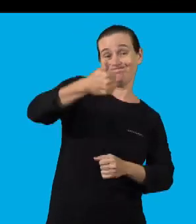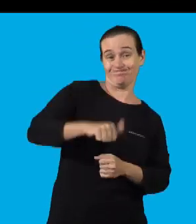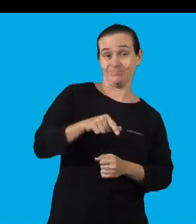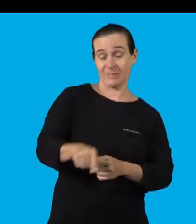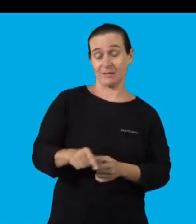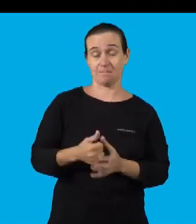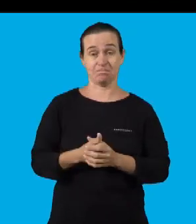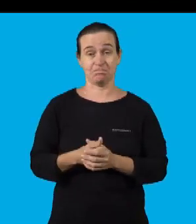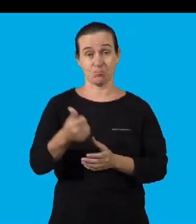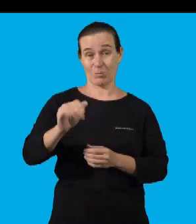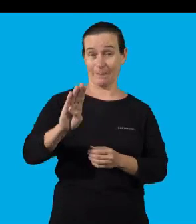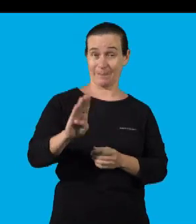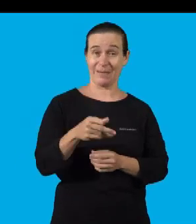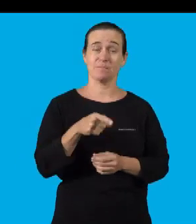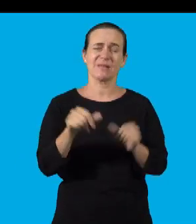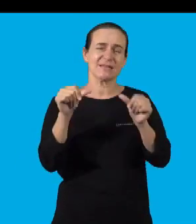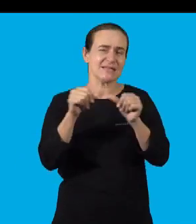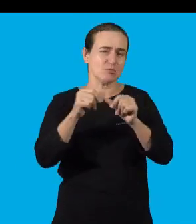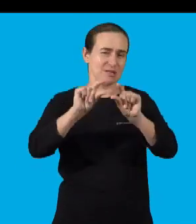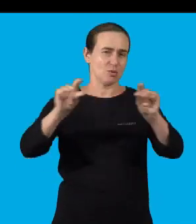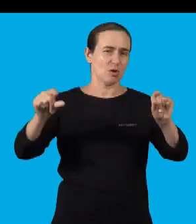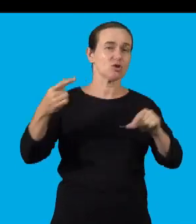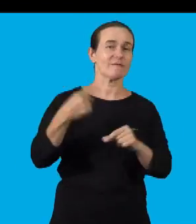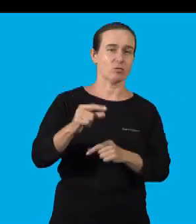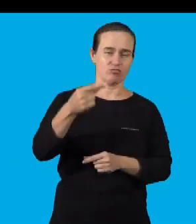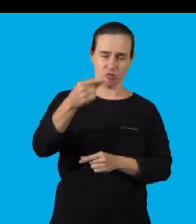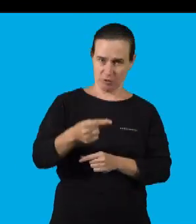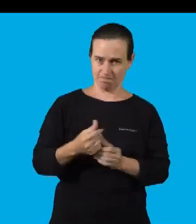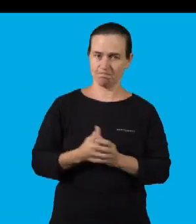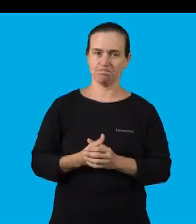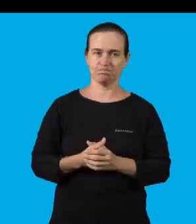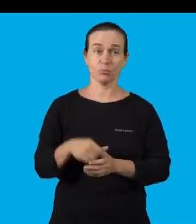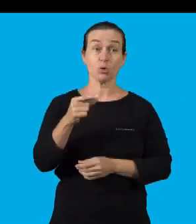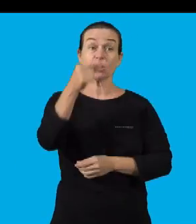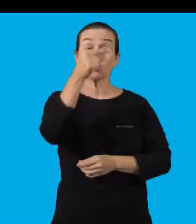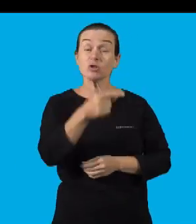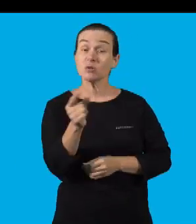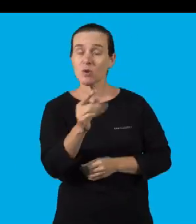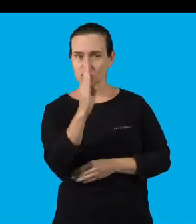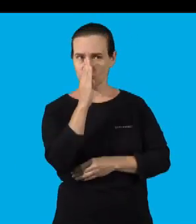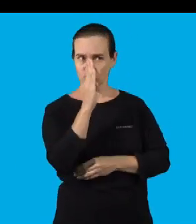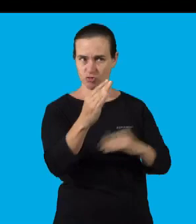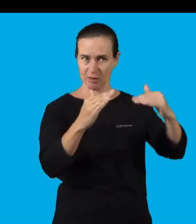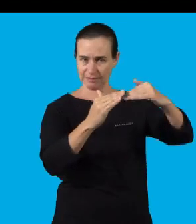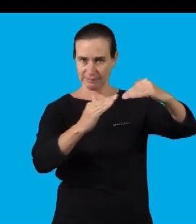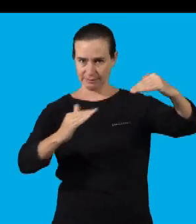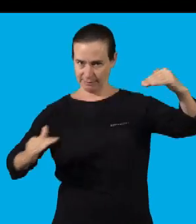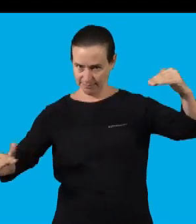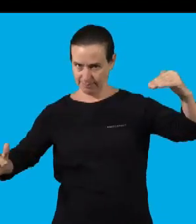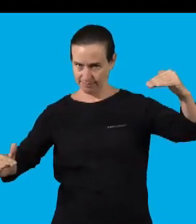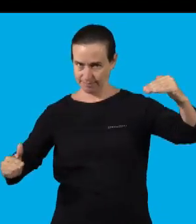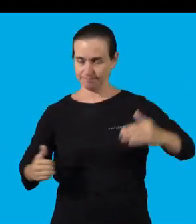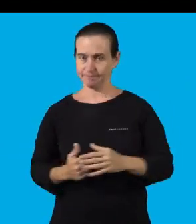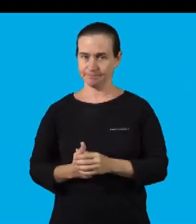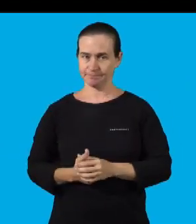look at the next question there. It says, determine the equation of G. Now, as we can see, G is our straight line, and just